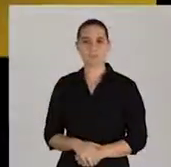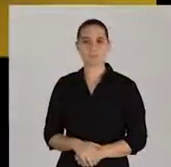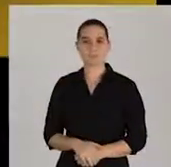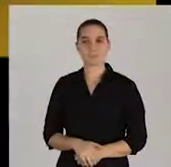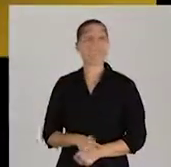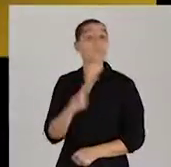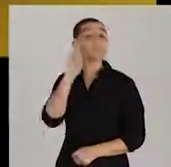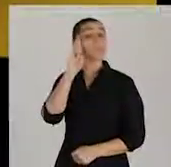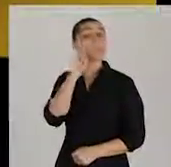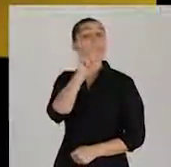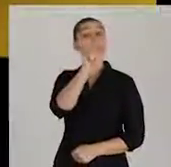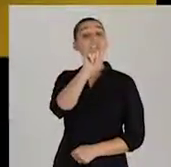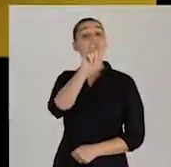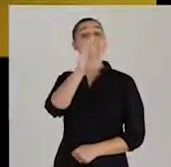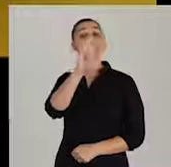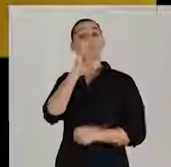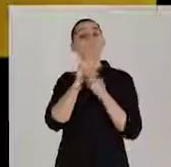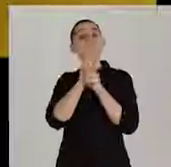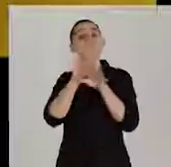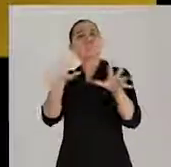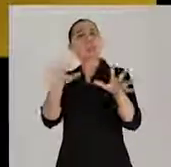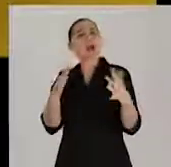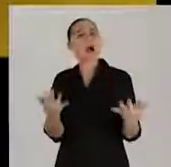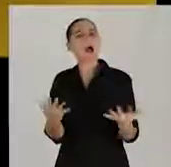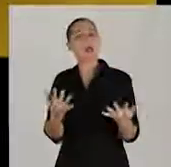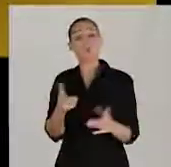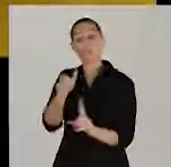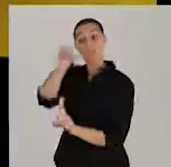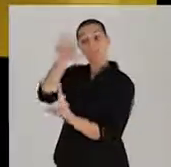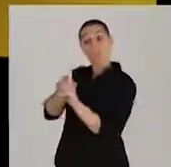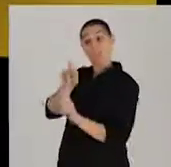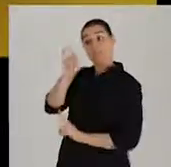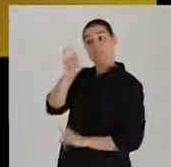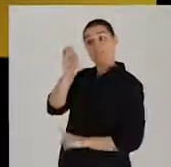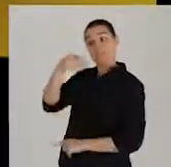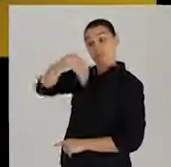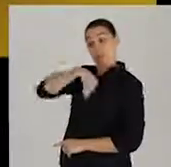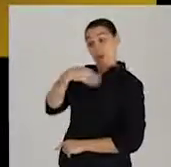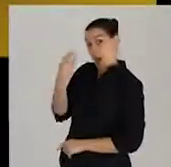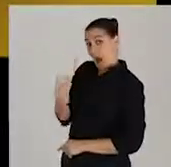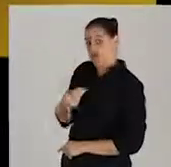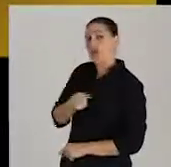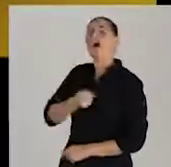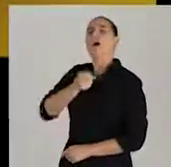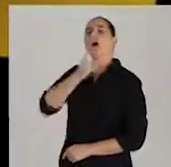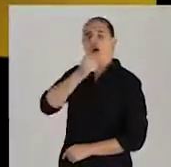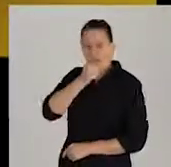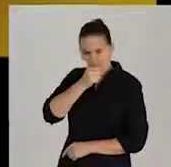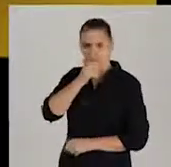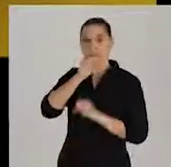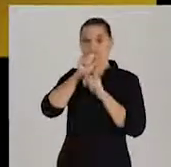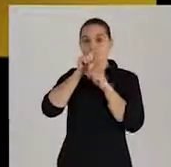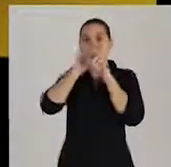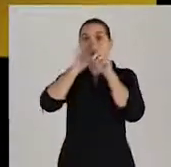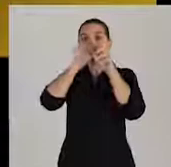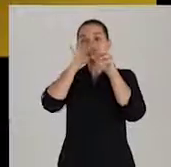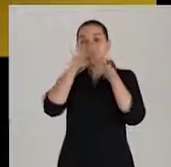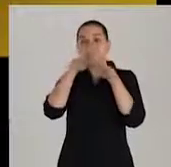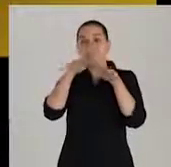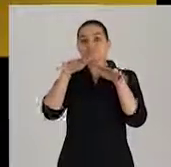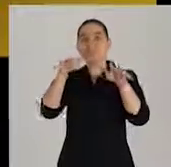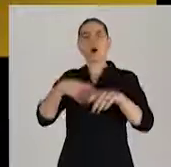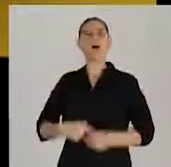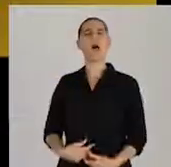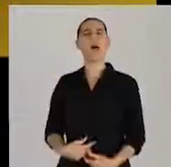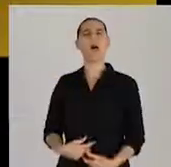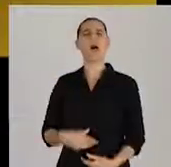TB is usually spread when an infected person coughs and produces small droplets which contain TB bacilli.